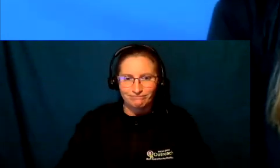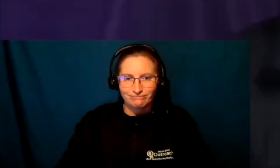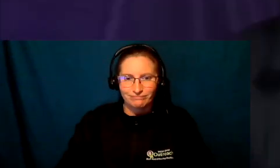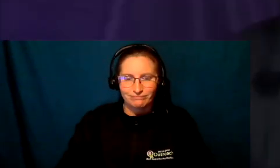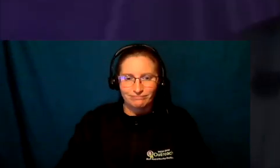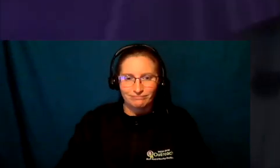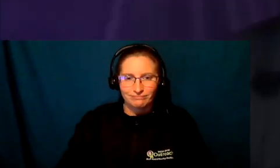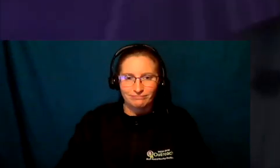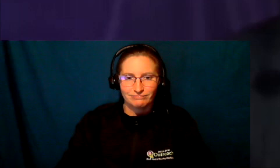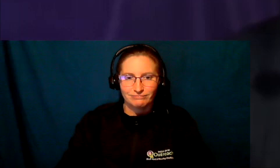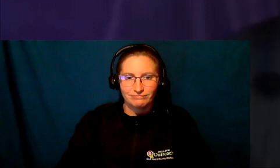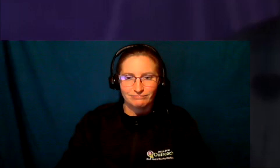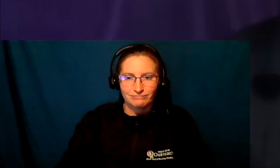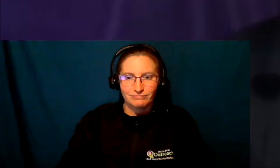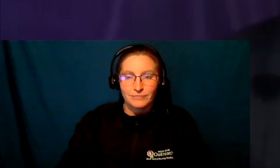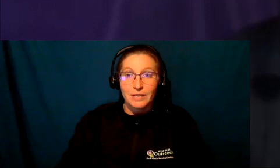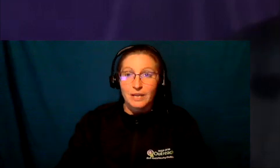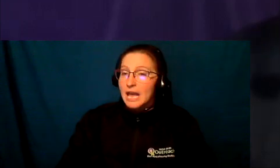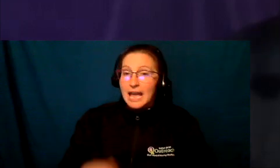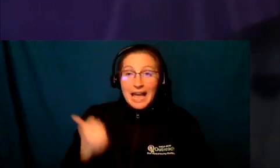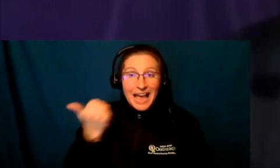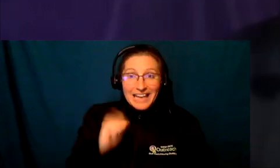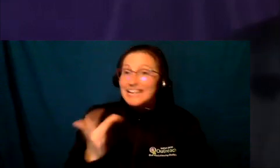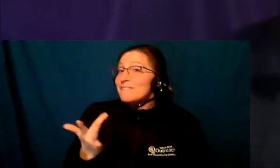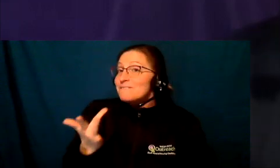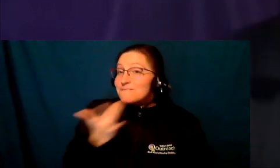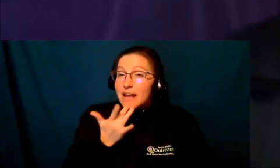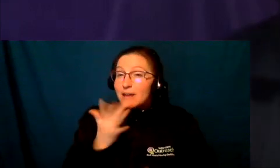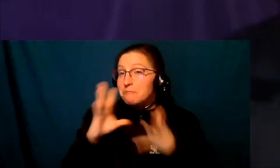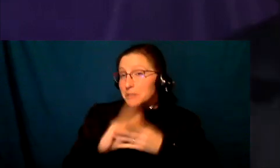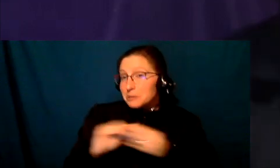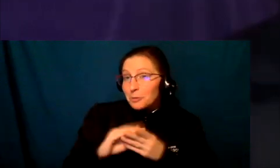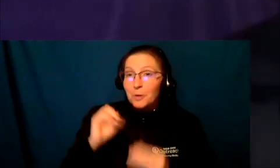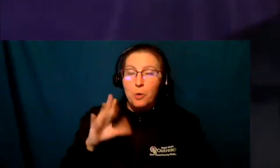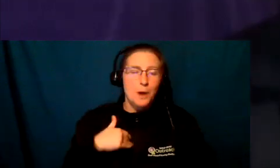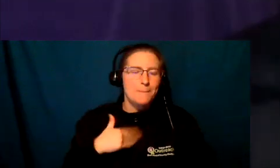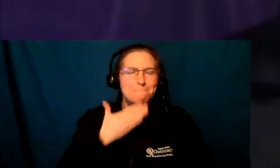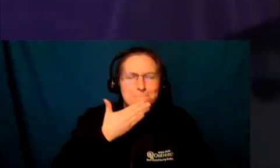Do you have a best memory or a favorite story that you can share with us?